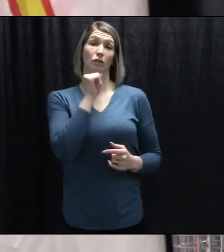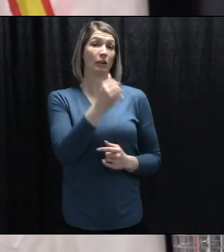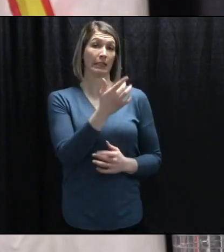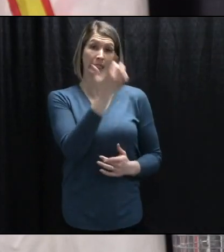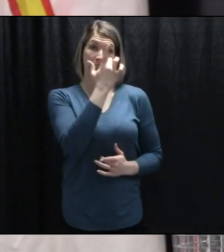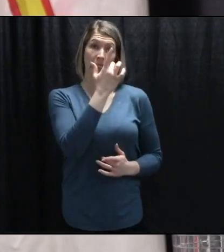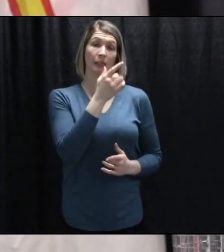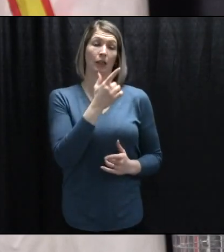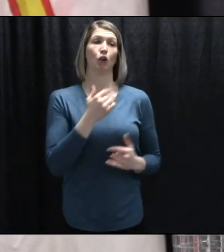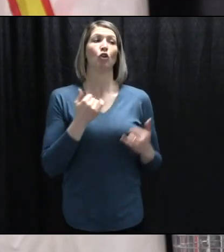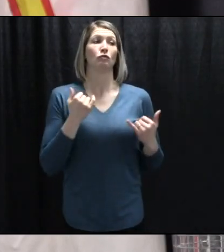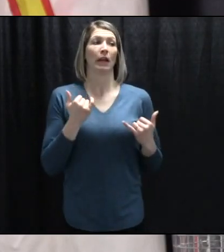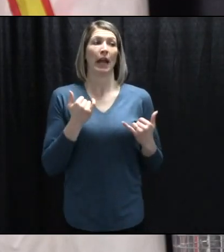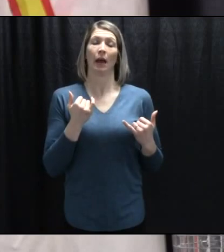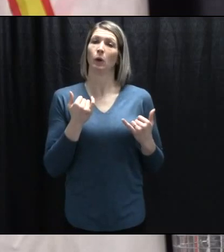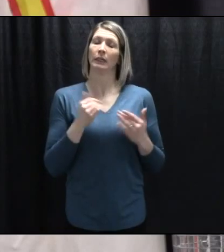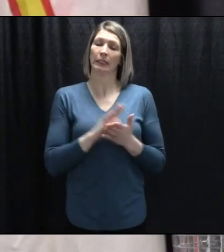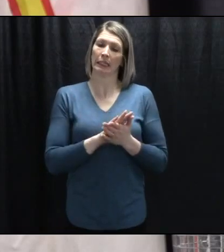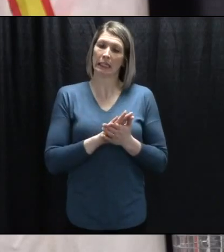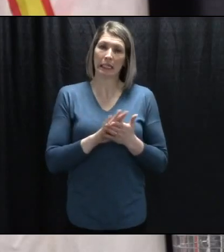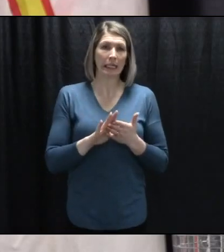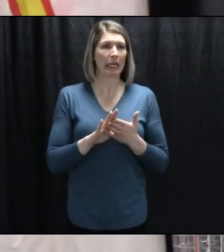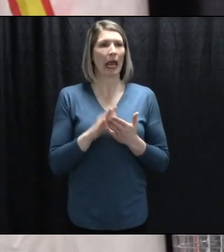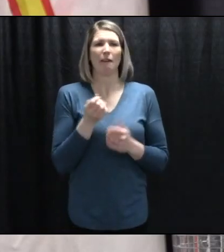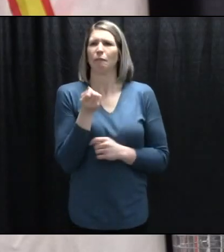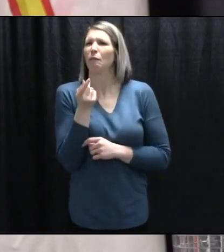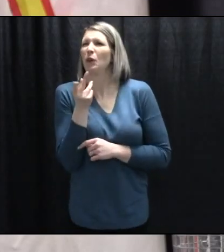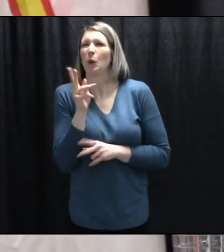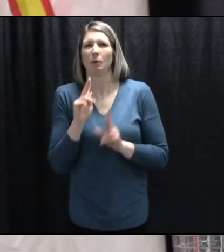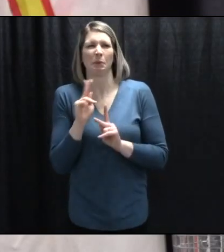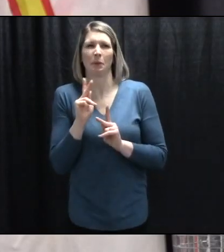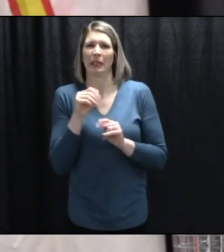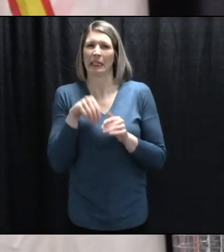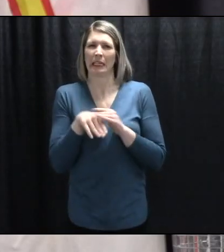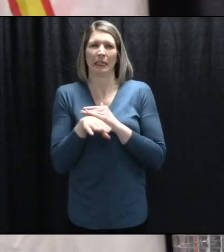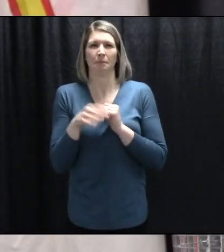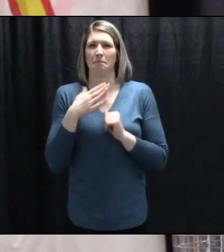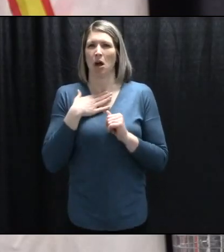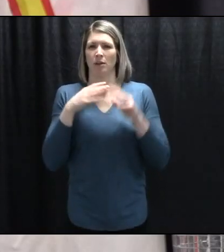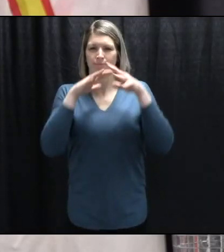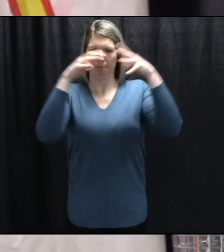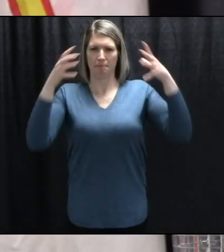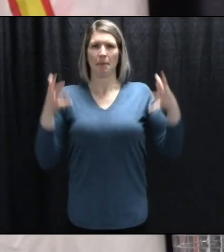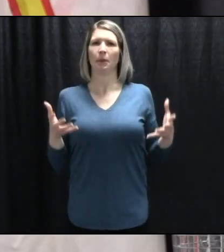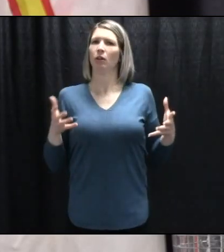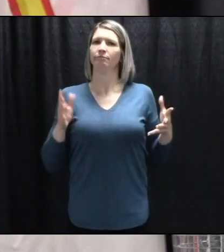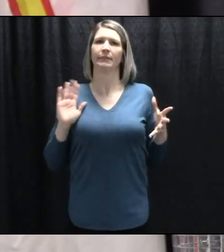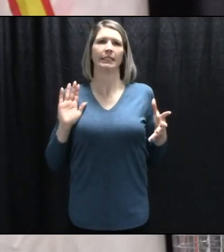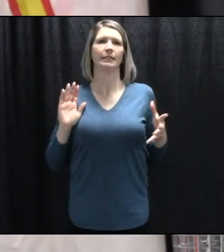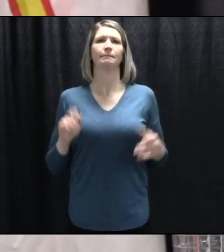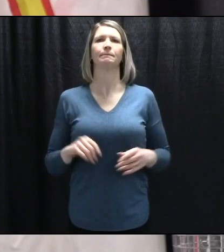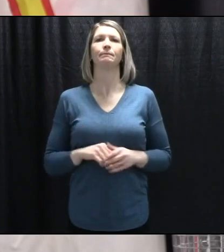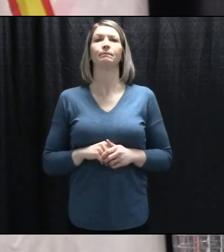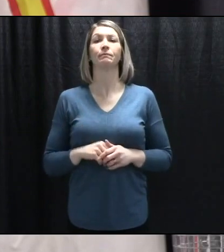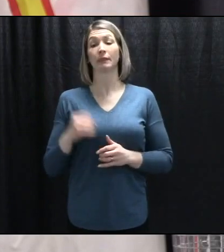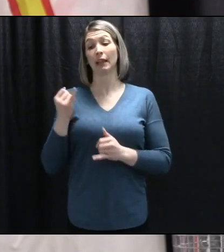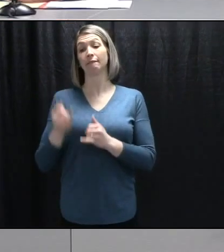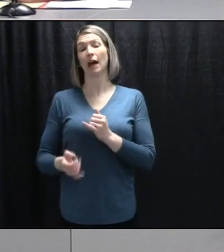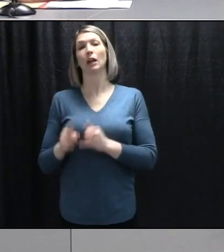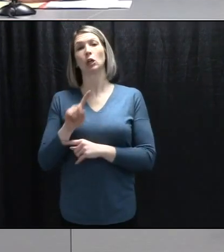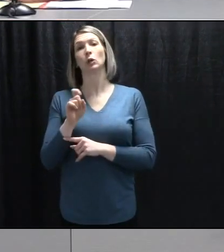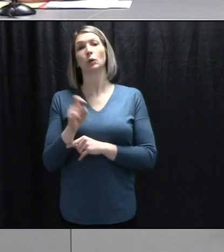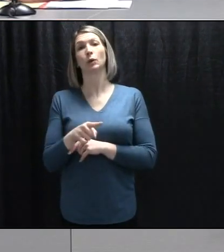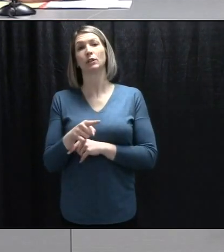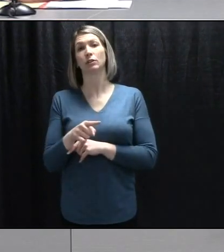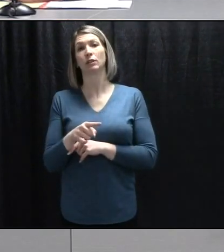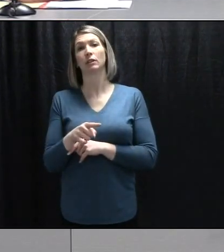bubble is what it is, and there's very few people, that are inside that bubble. Our final question of the day is from